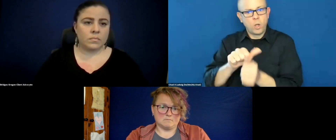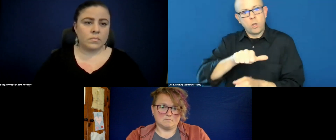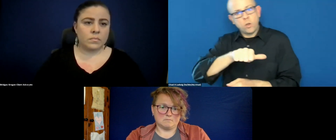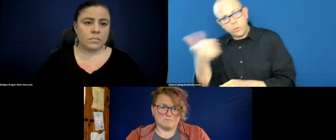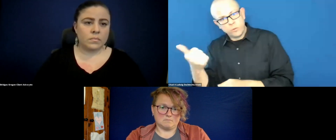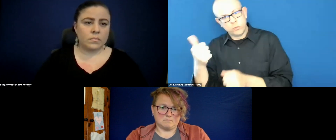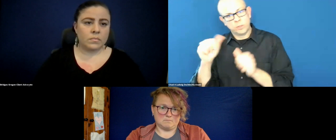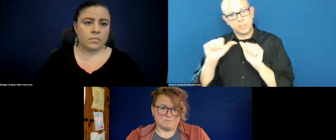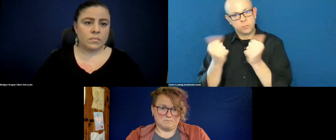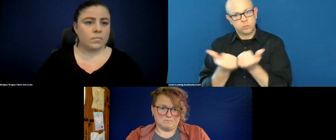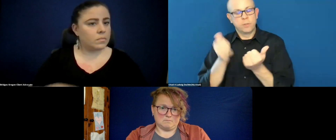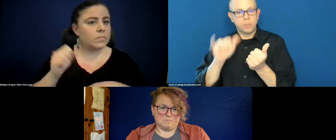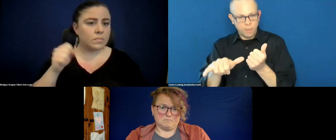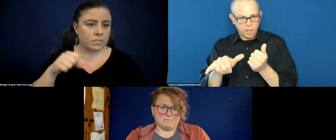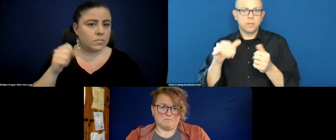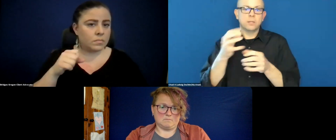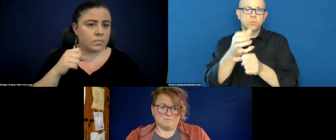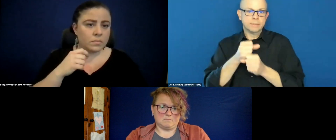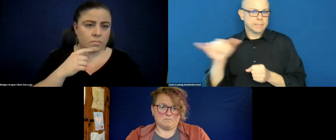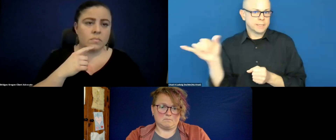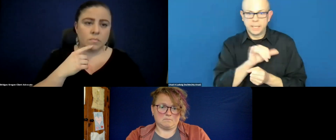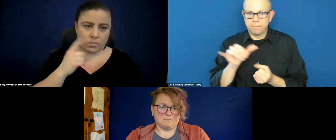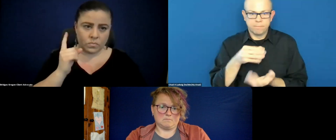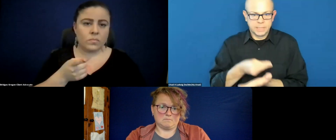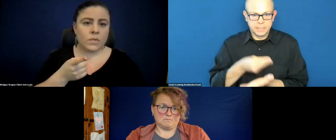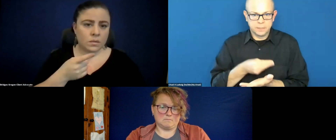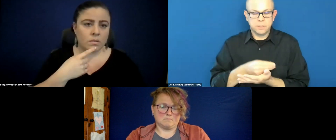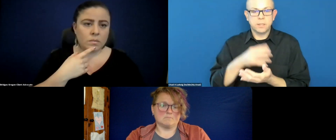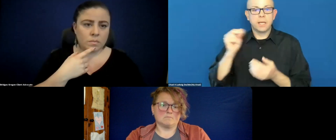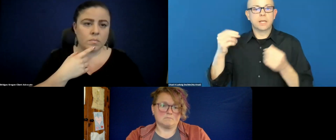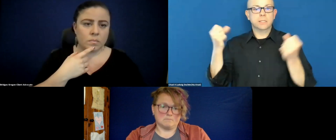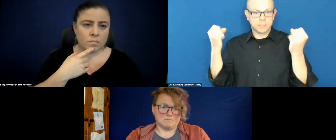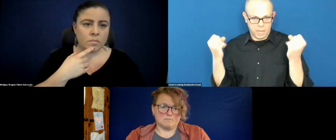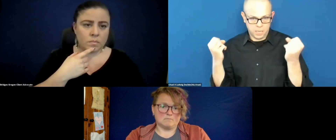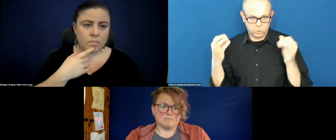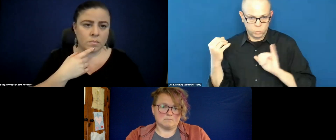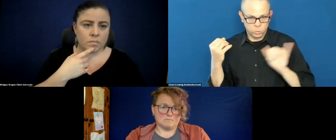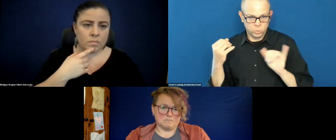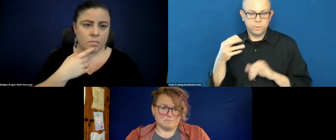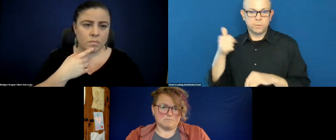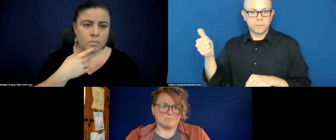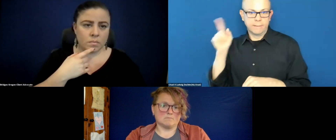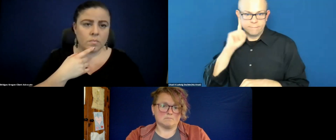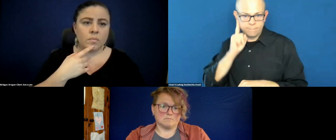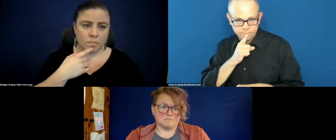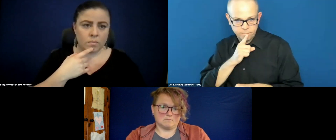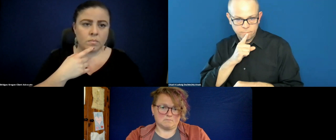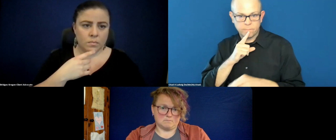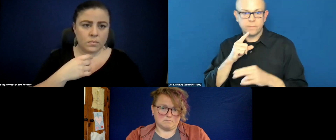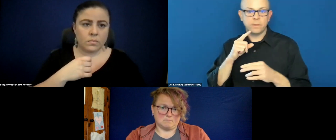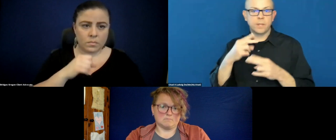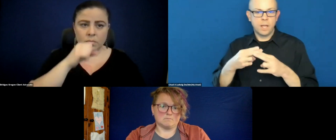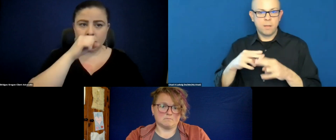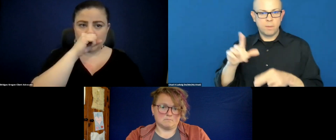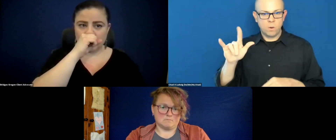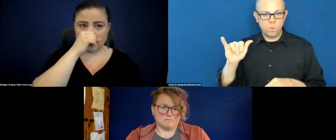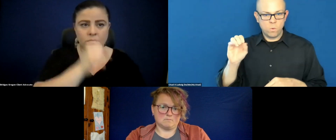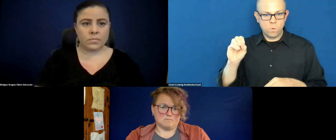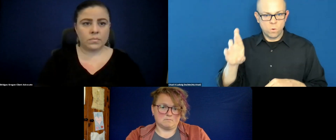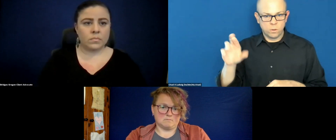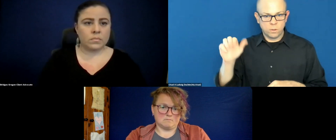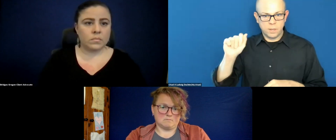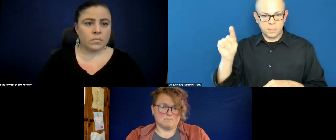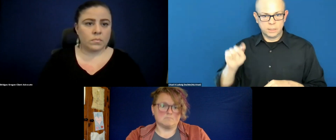would be working to encourage you to help that person move forward. And also, there's